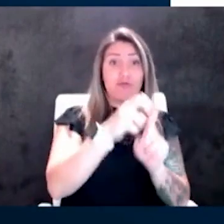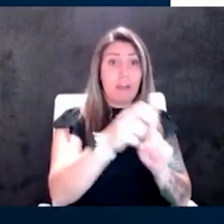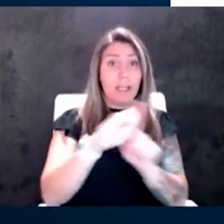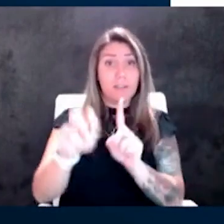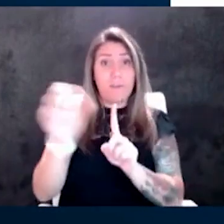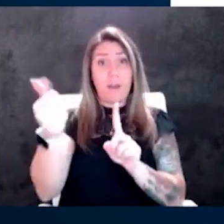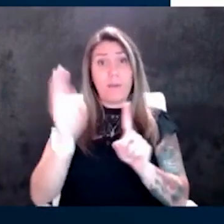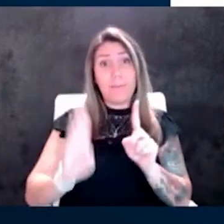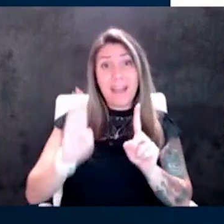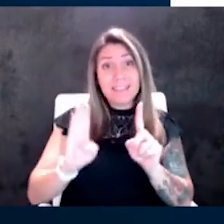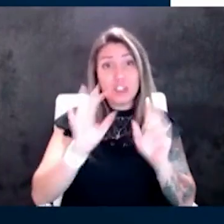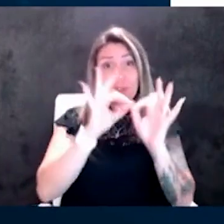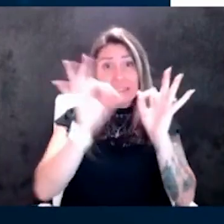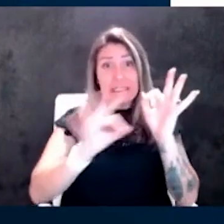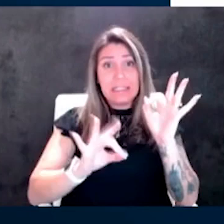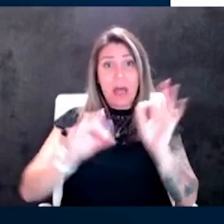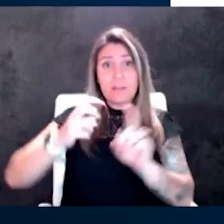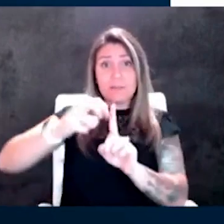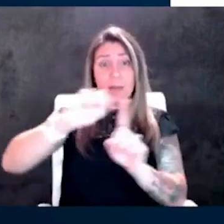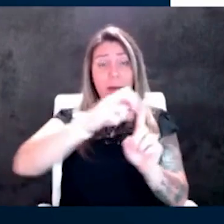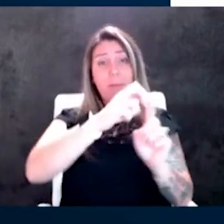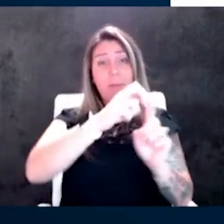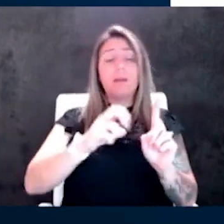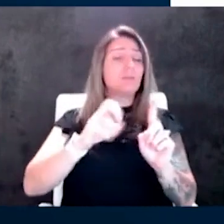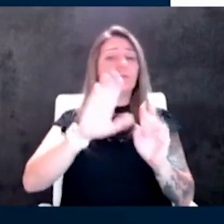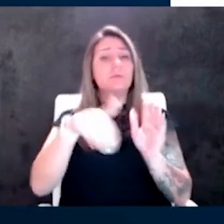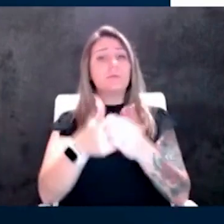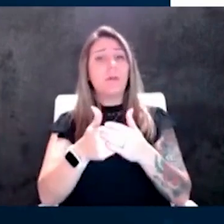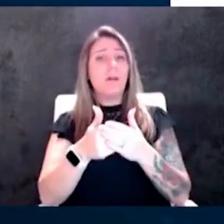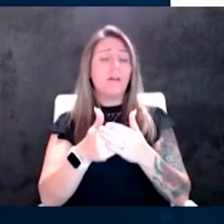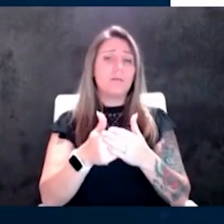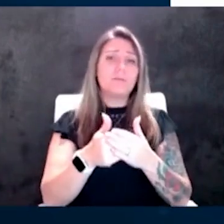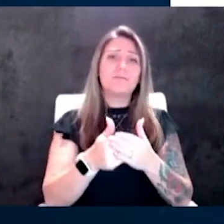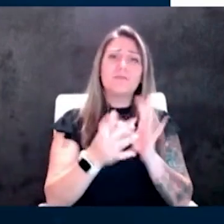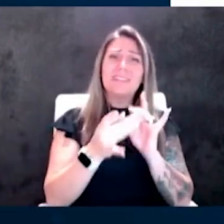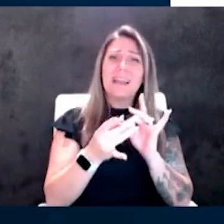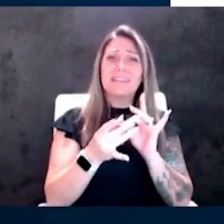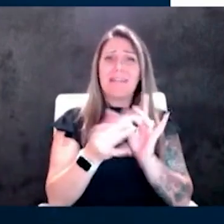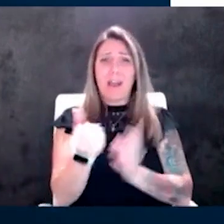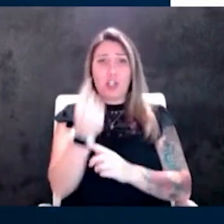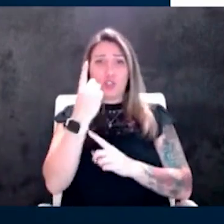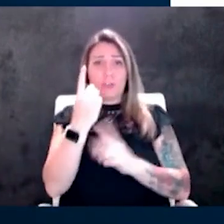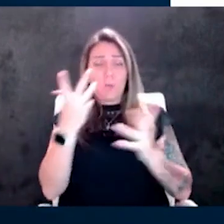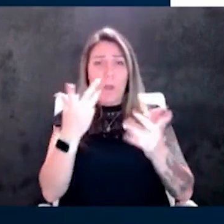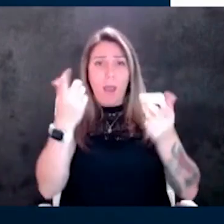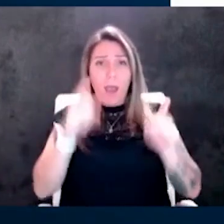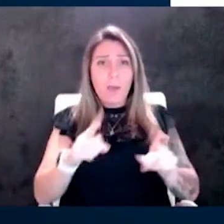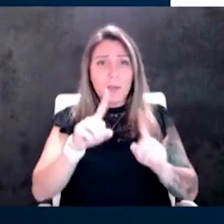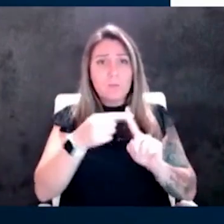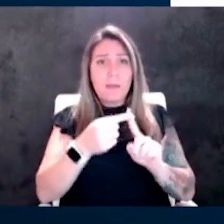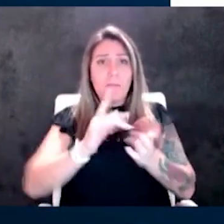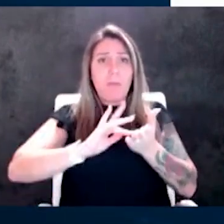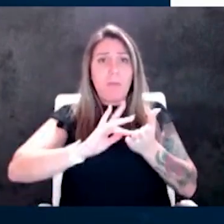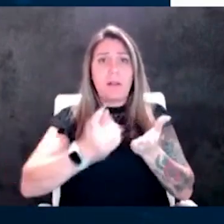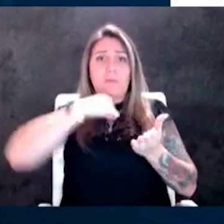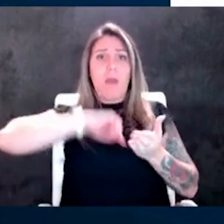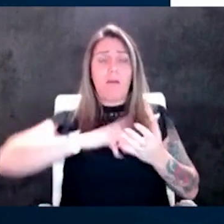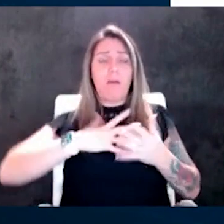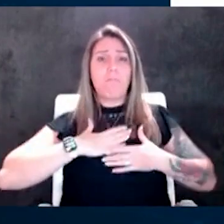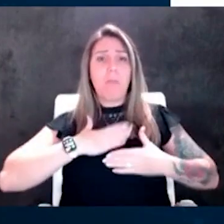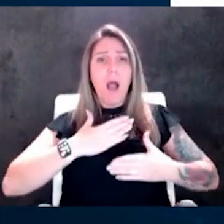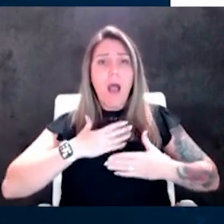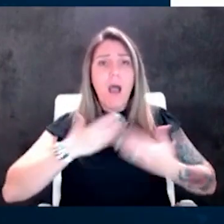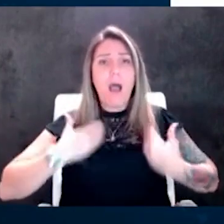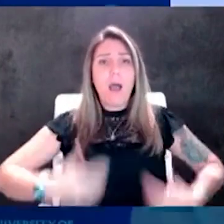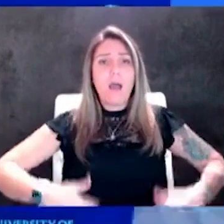So it's really all about just trying to understand what happens when the antibiotic gets into your body. It does kill those susceptible bacteria, but there